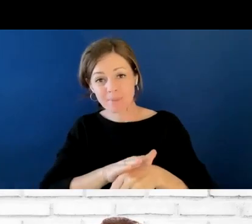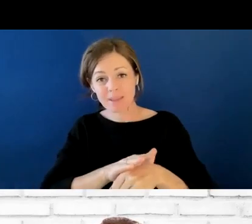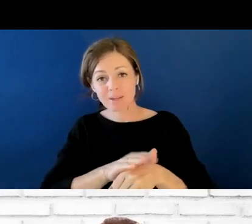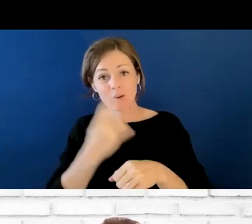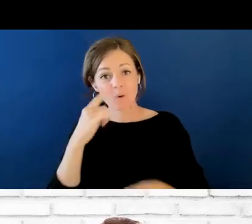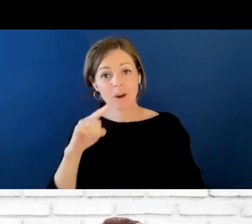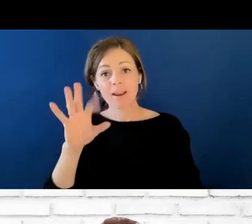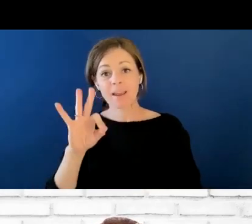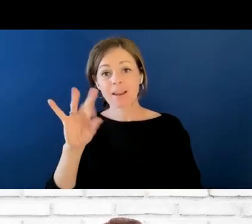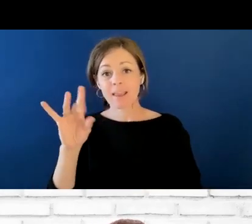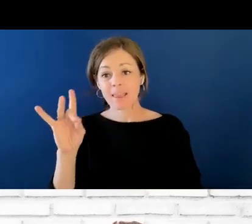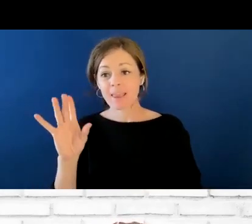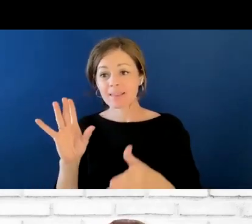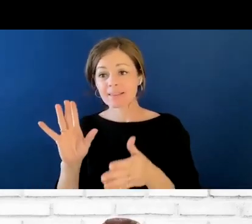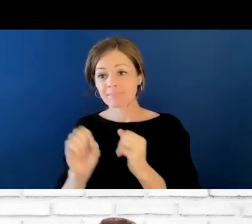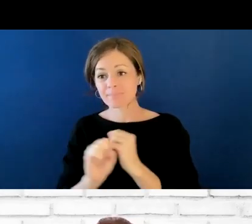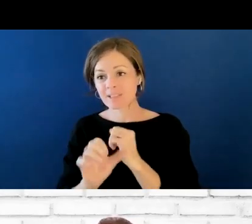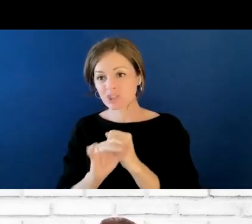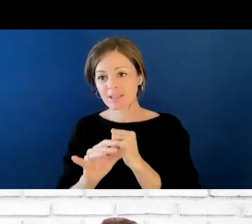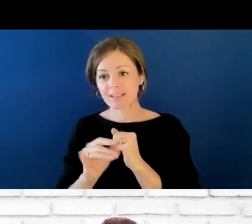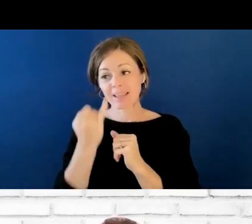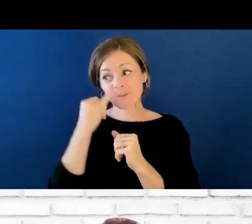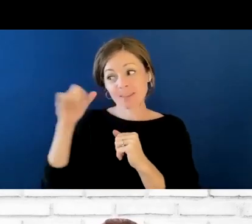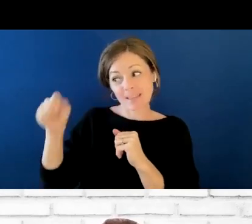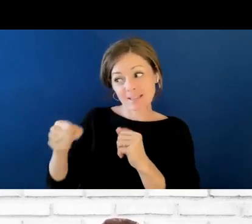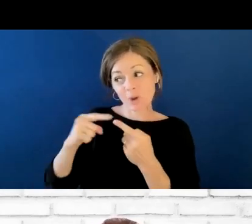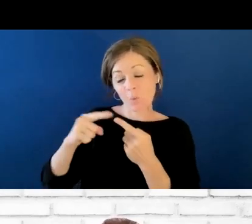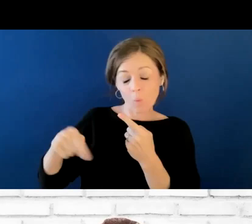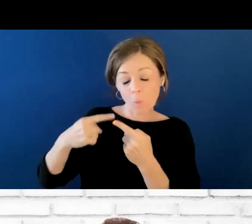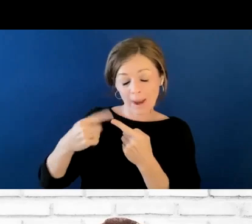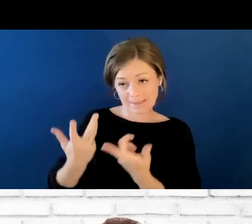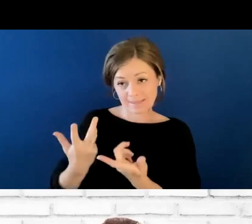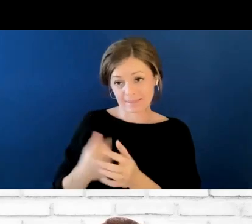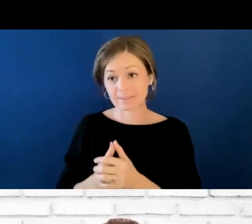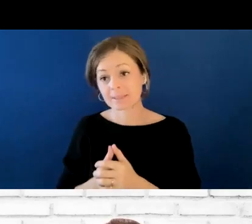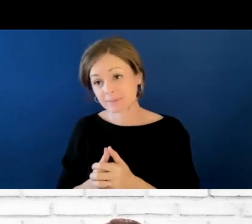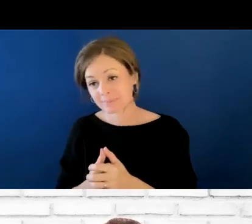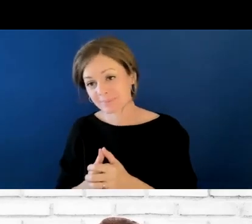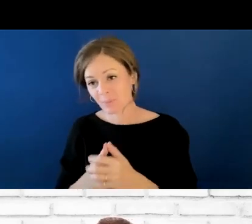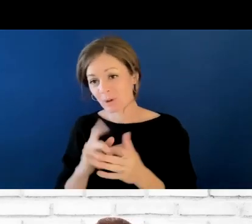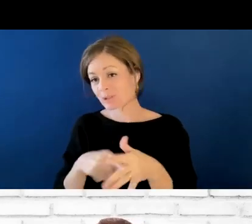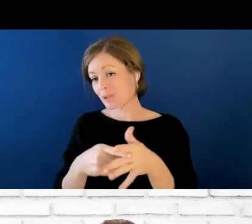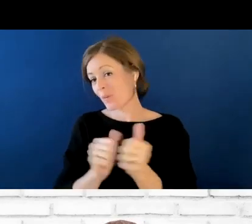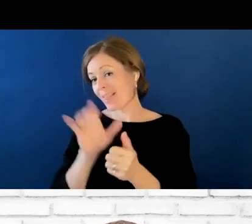988 messaging? And if so, when that may or may not occur. So I guess we'll start with